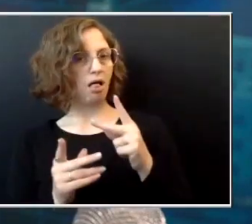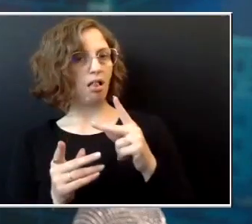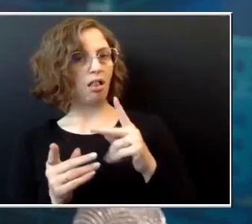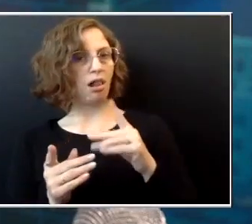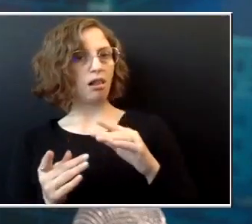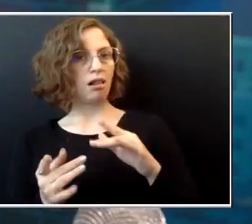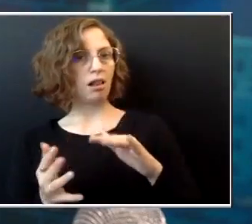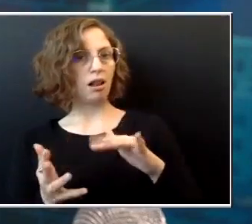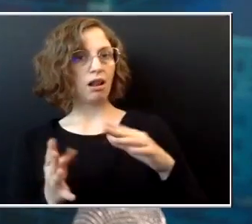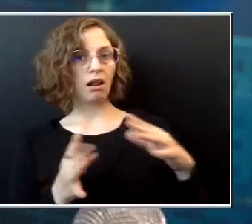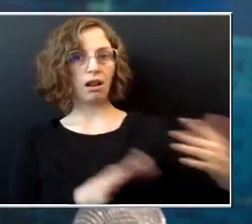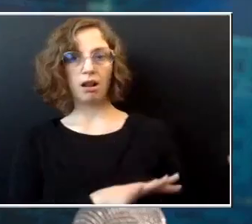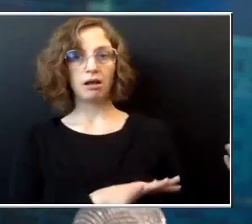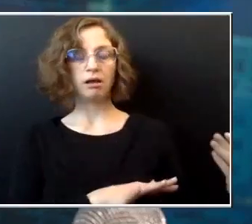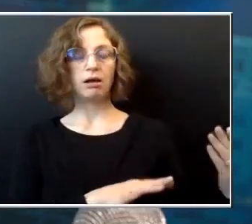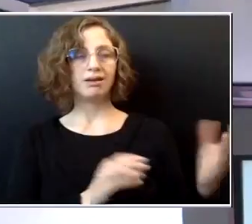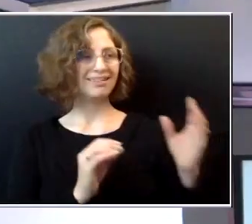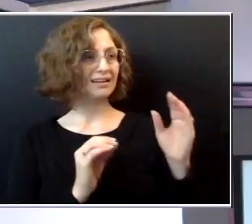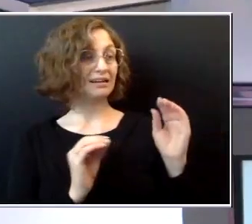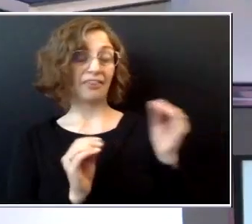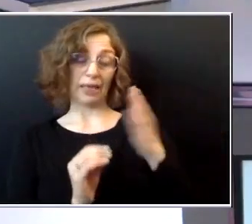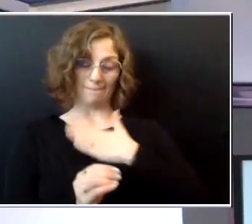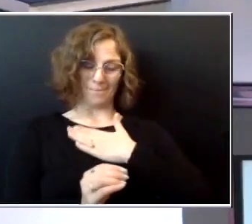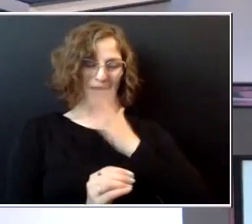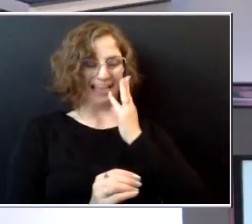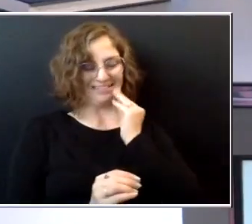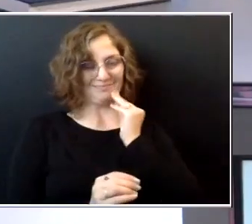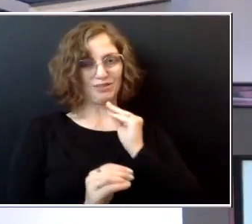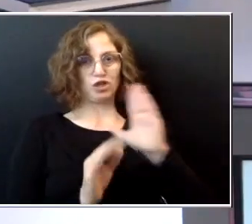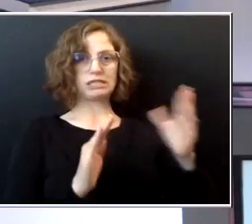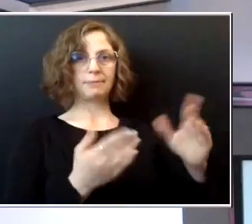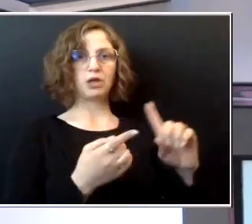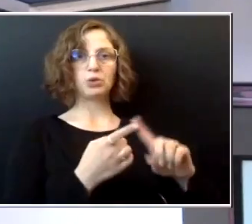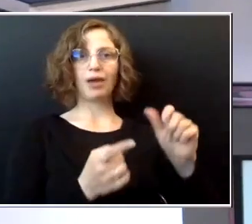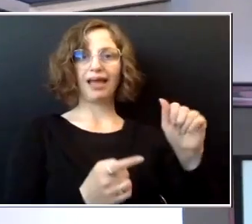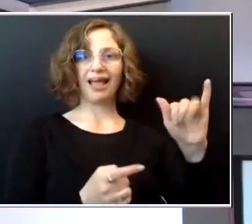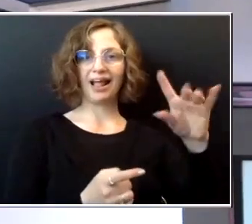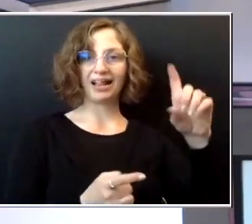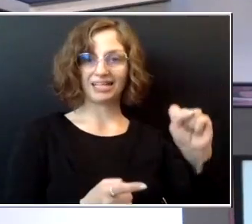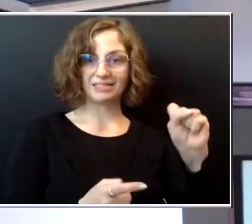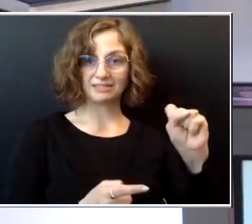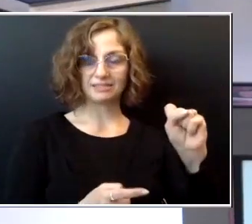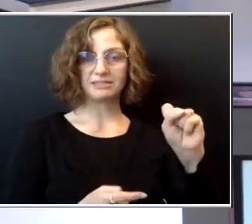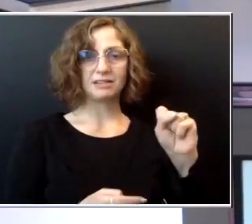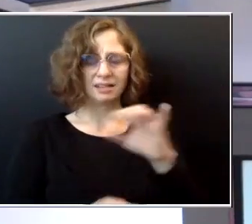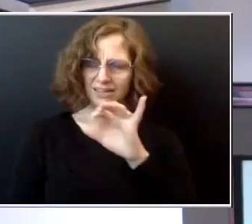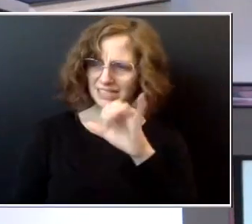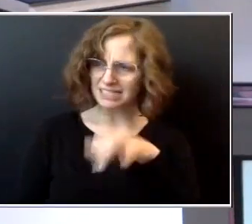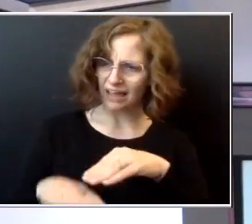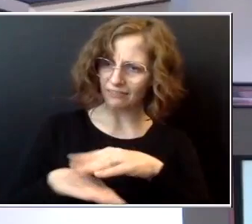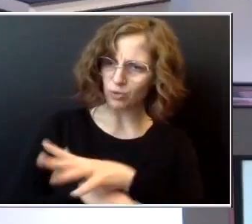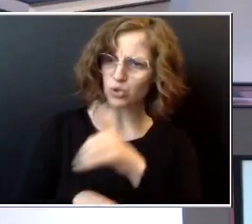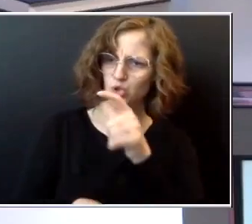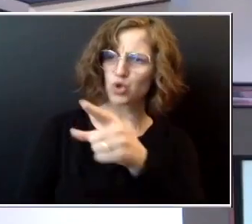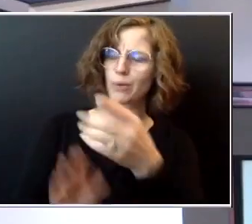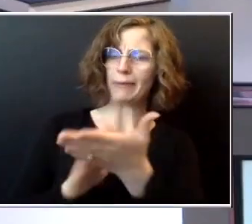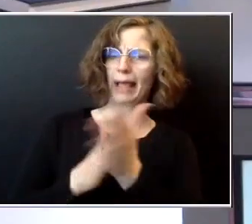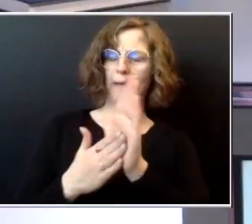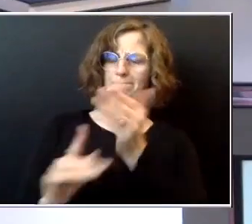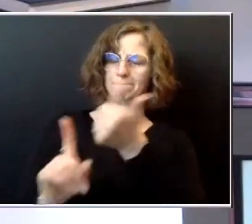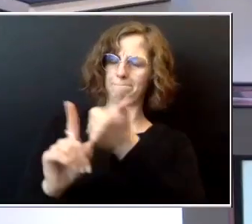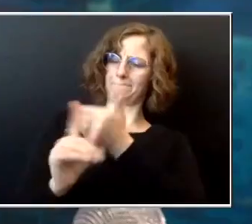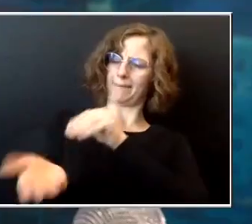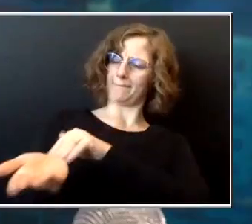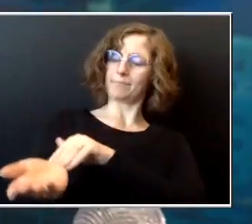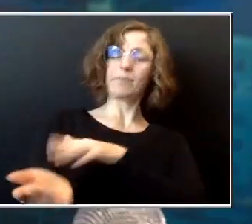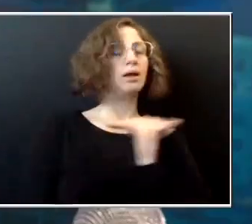has ever compared to the AIDS epidemic. Do you think, did that shape you as a doctor? Oh, 100%. 100%. It remember was those a days. prolonged, and